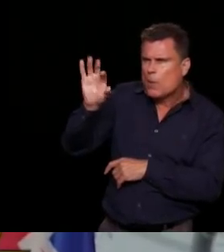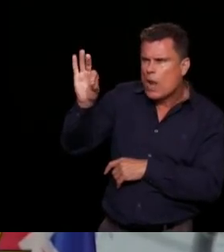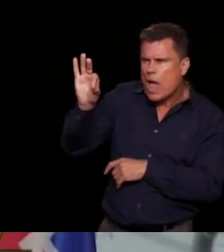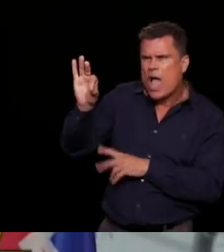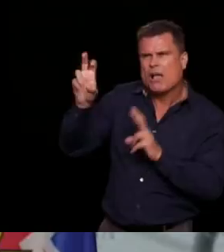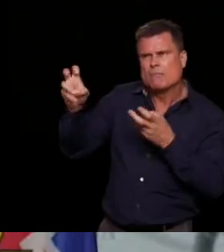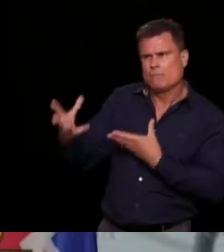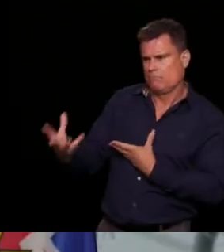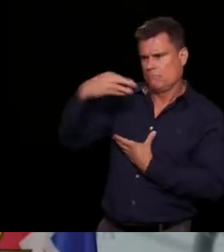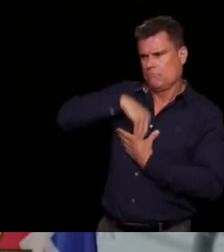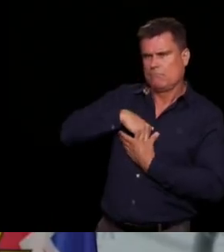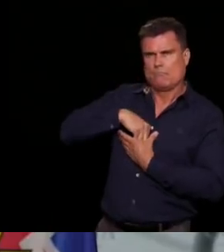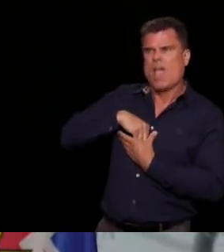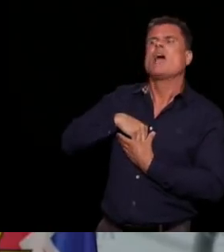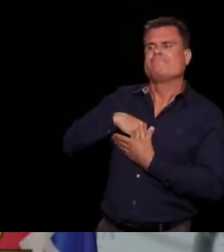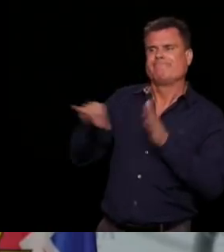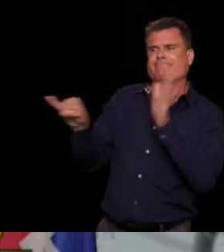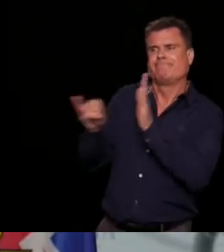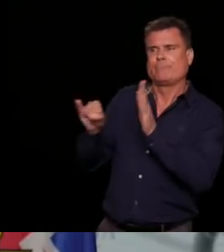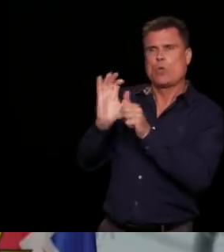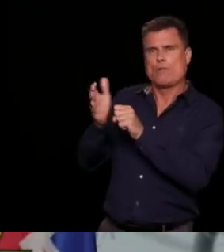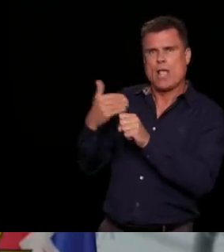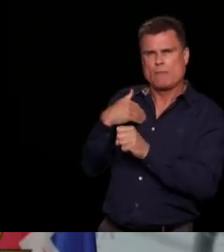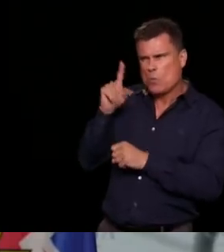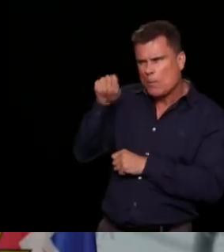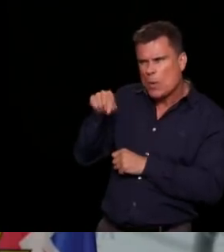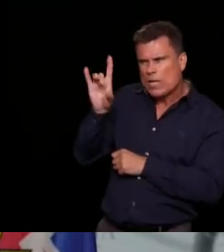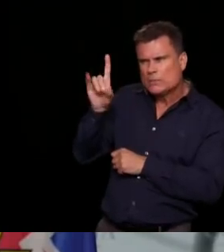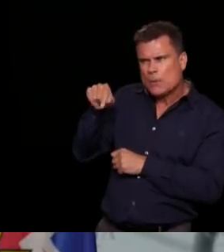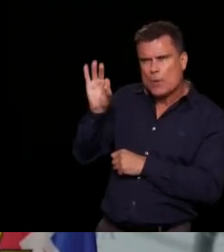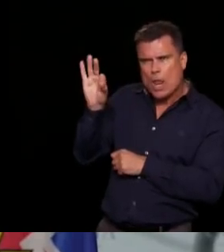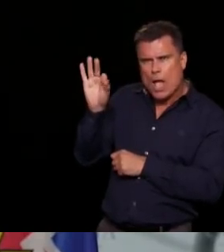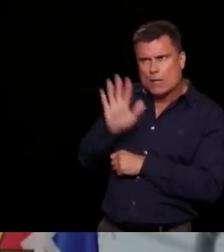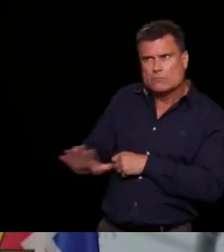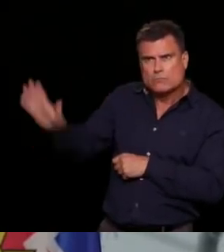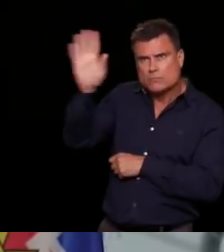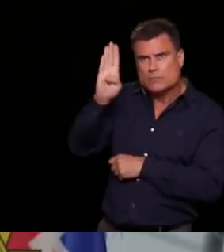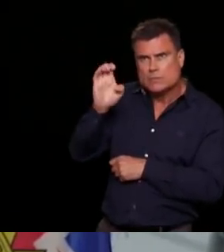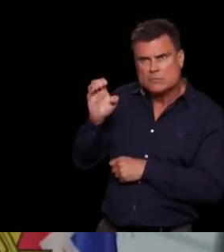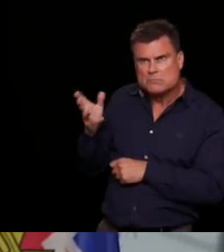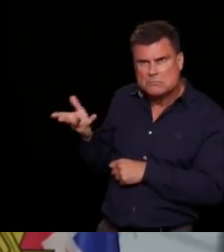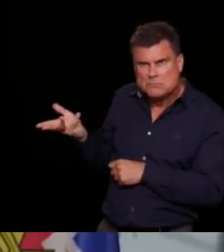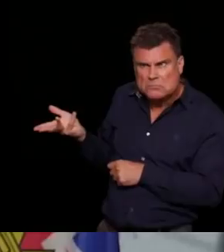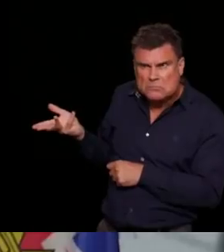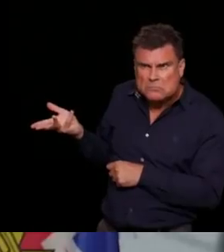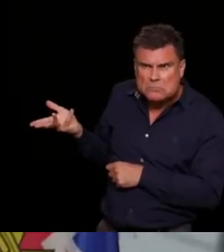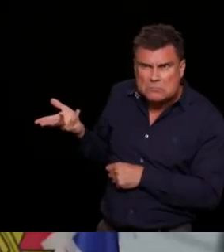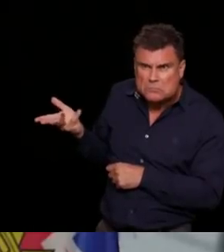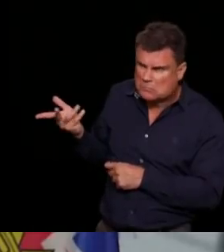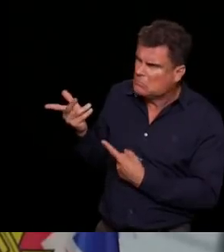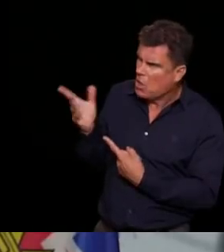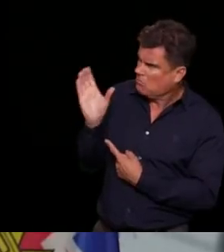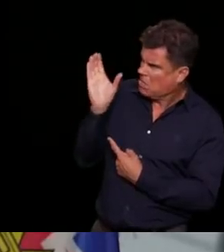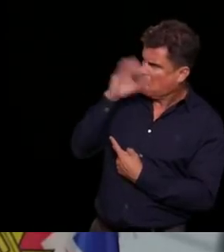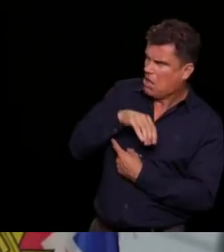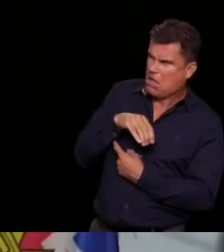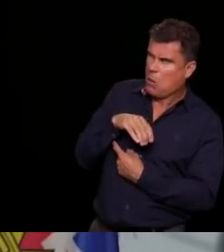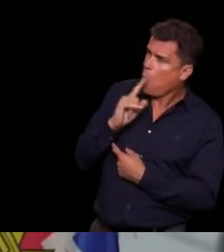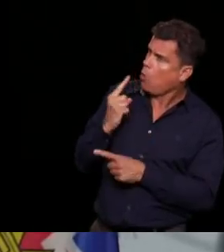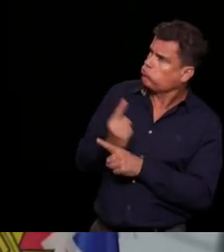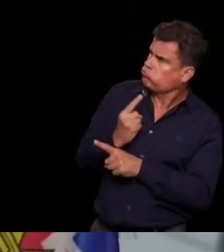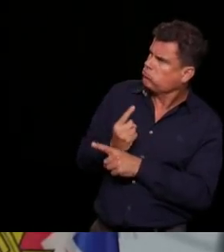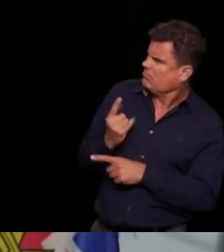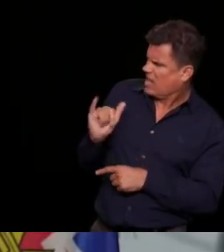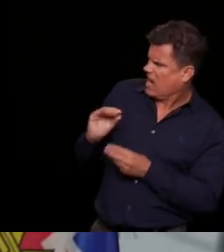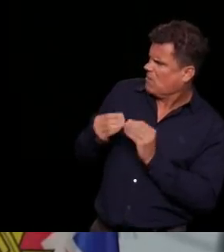Is that number unusual, and what does that number tell you? Well, it's not an unusual number. It basically tells you that the vast